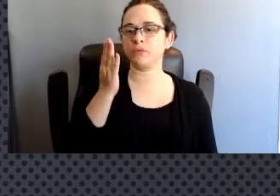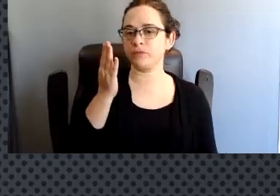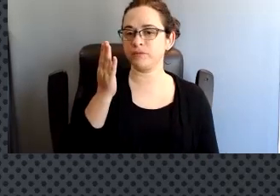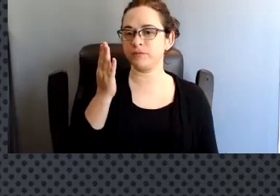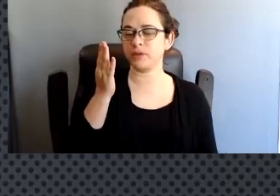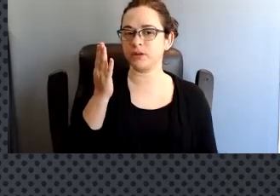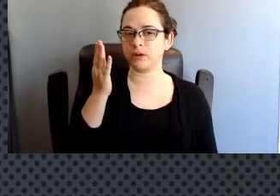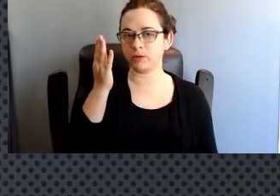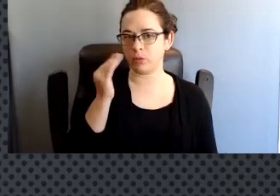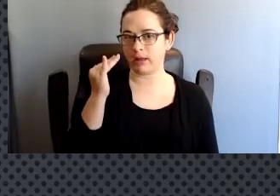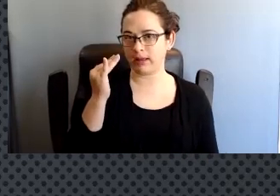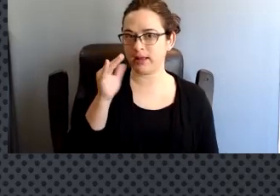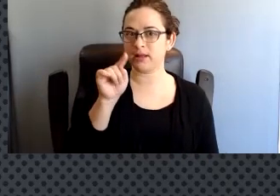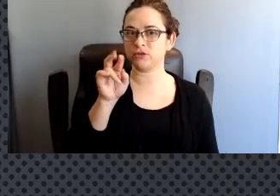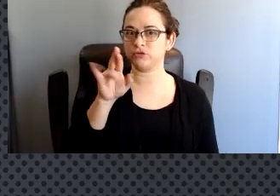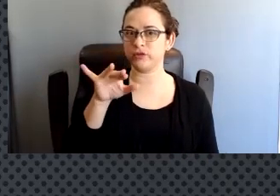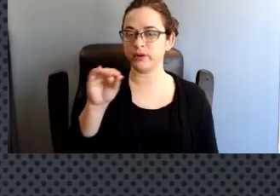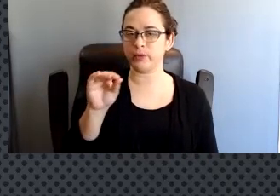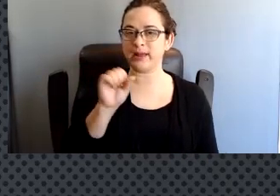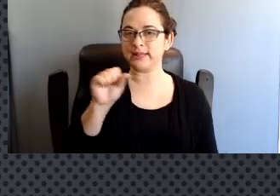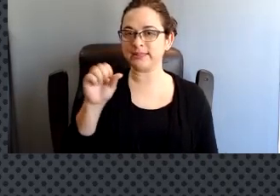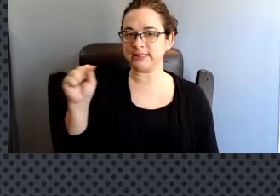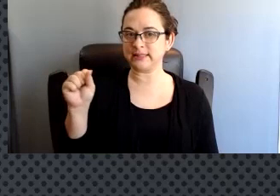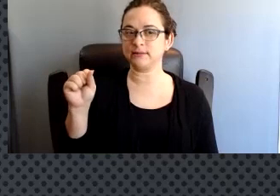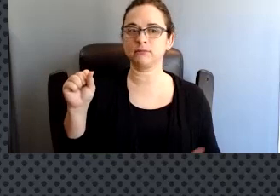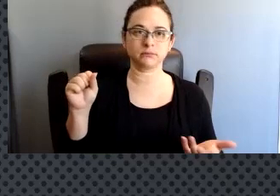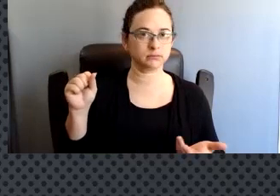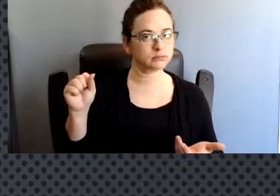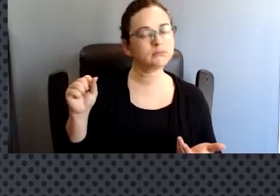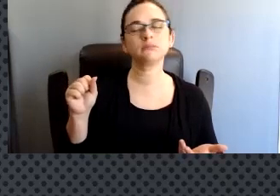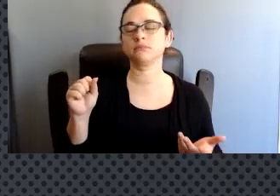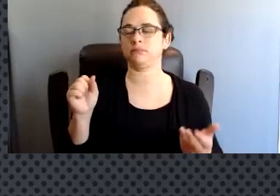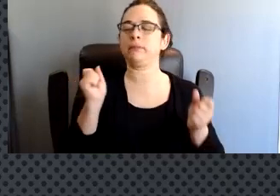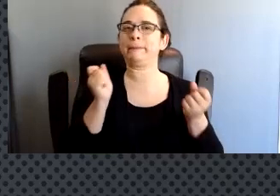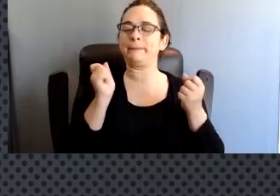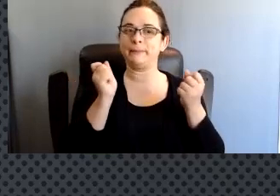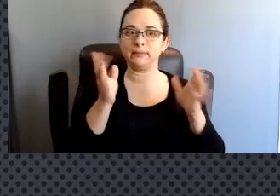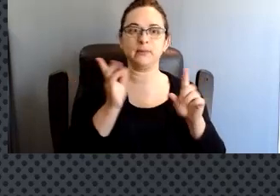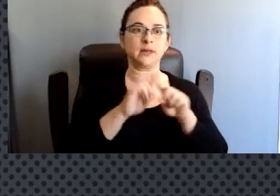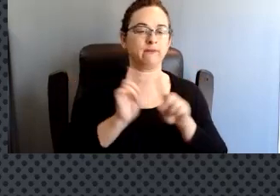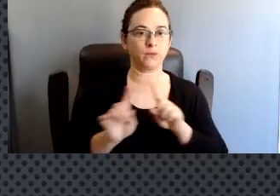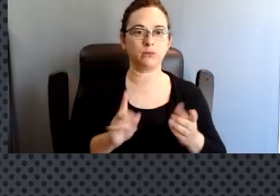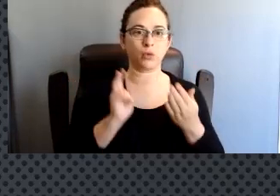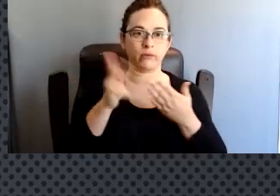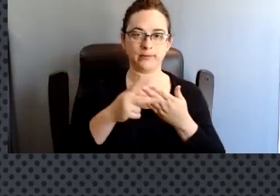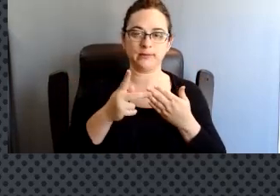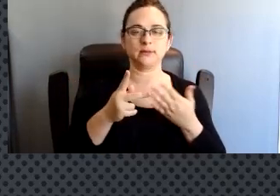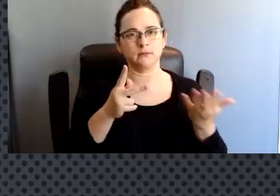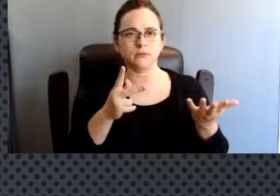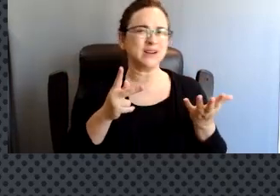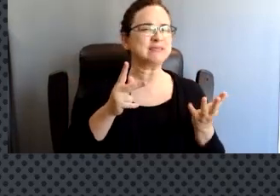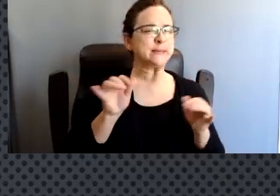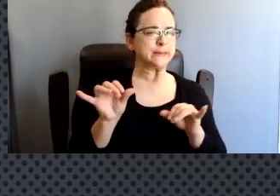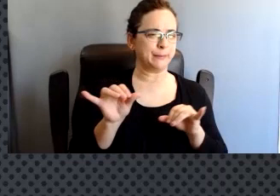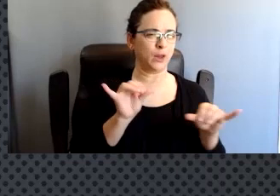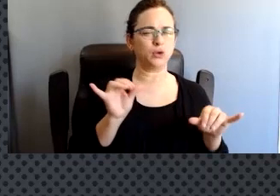So there are a lot of different programs on campus and we all operate somewhat the same, right? But different. Like Willie was